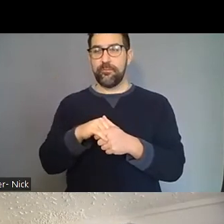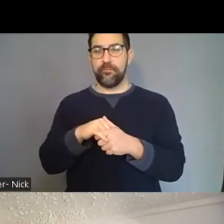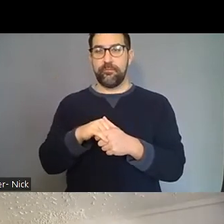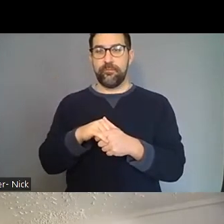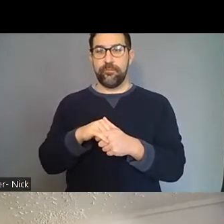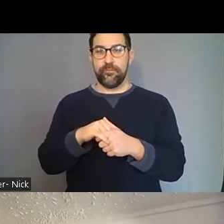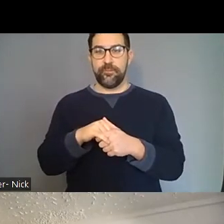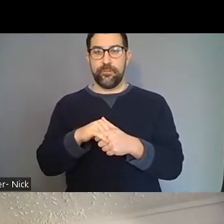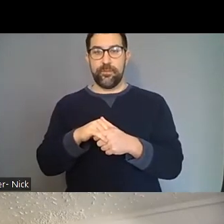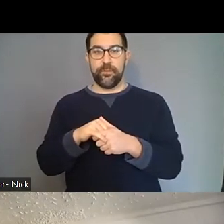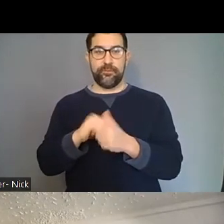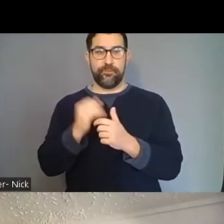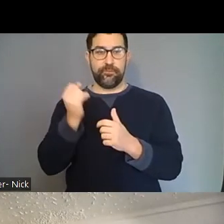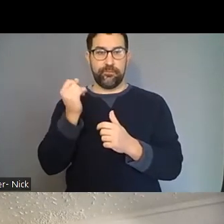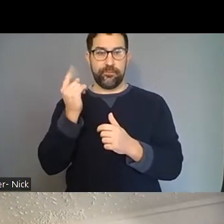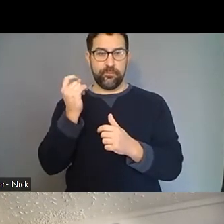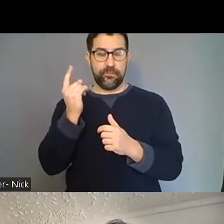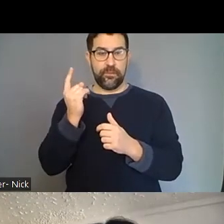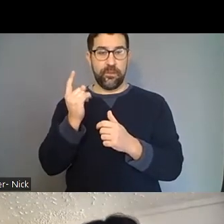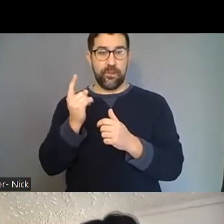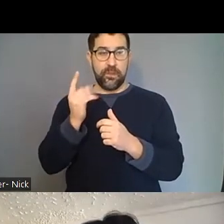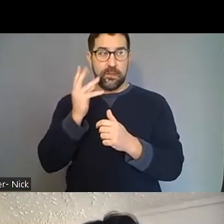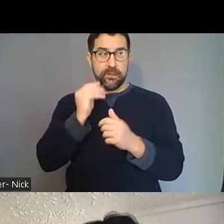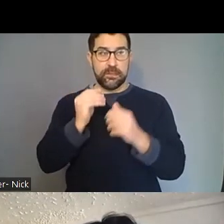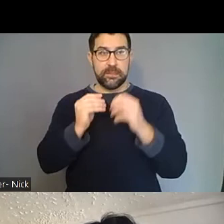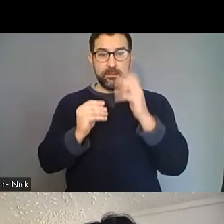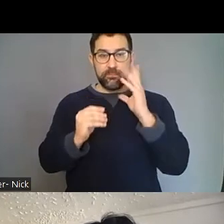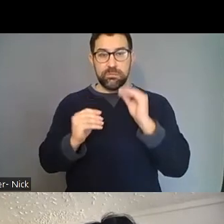And through living through these experiences,